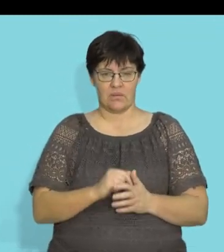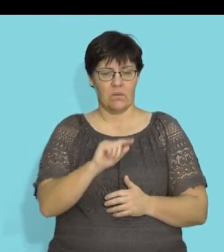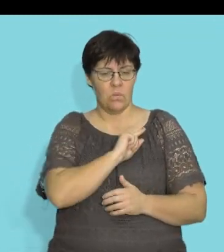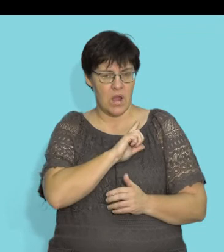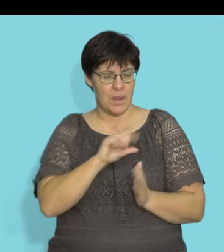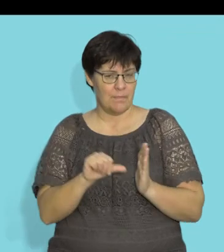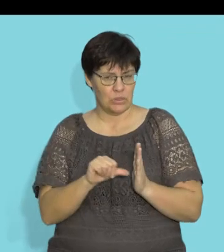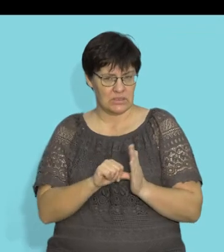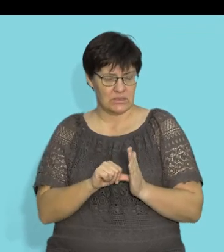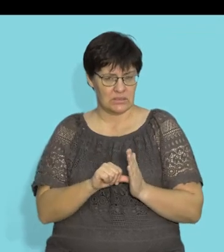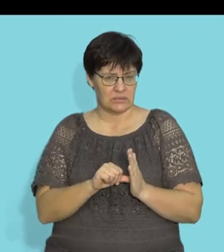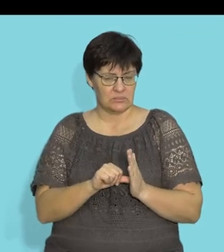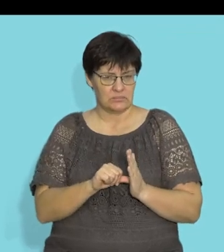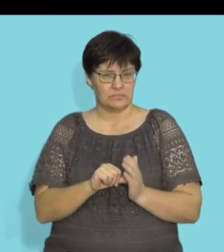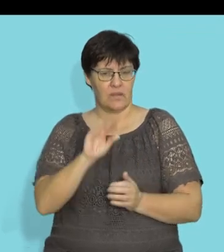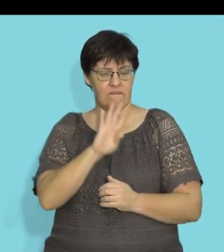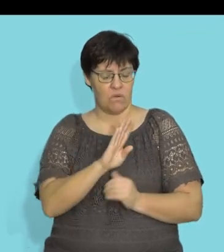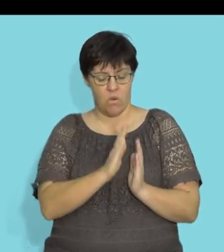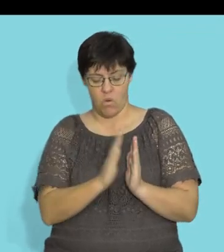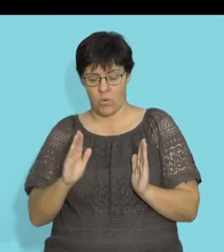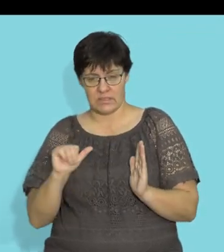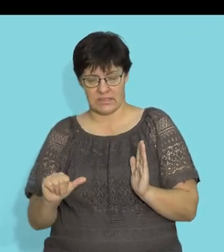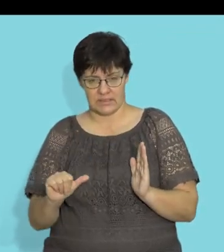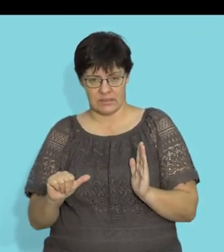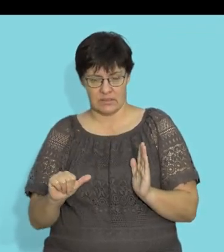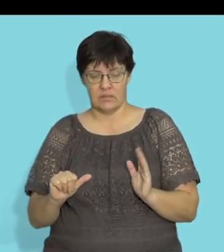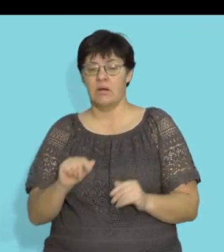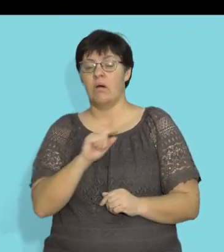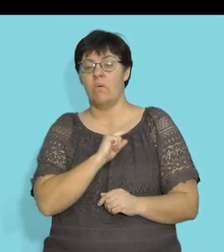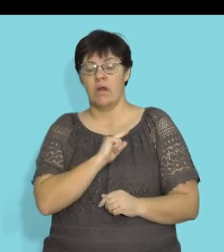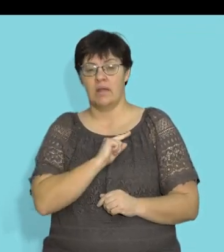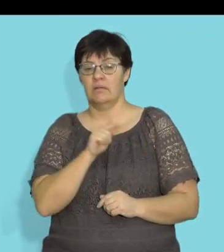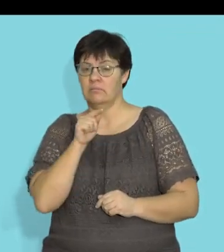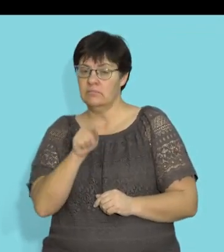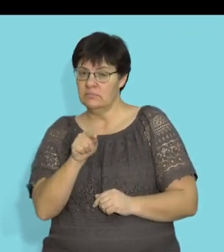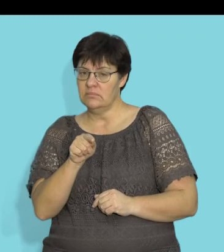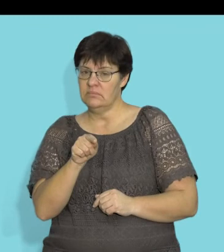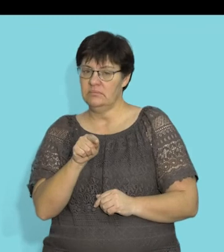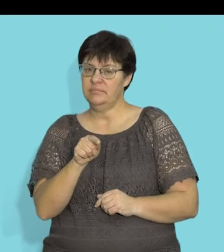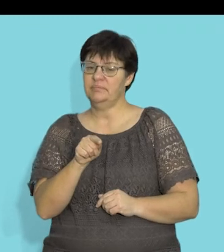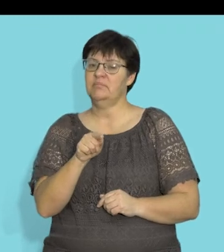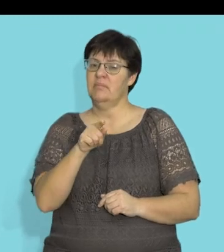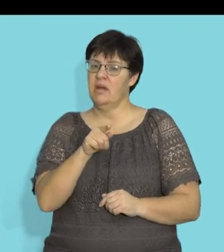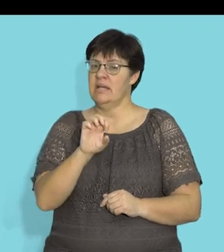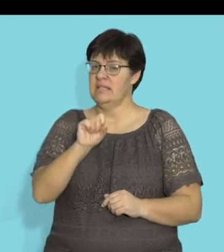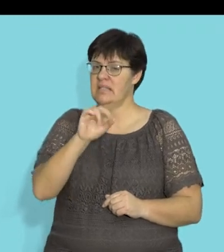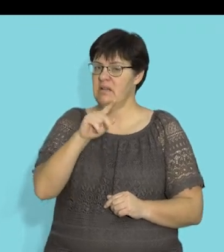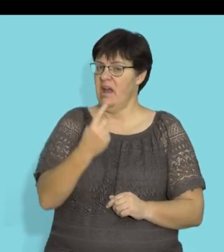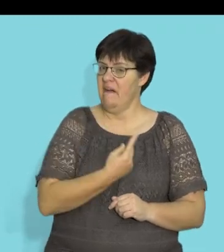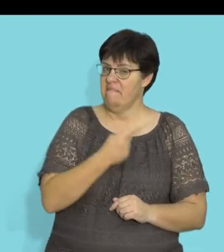is it important for m to be between 4 and 6? It's important because it will actually mean that this series